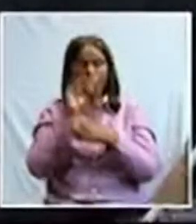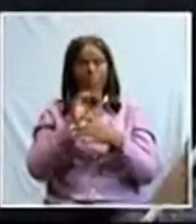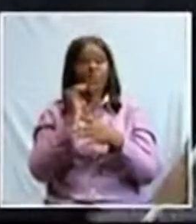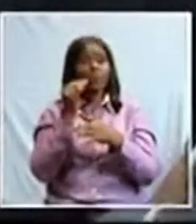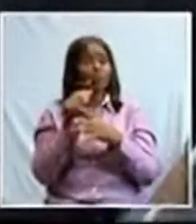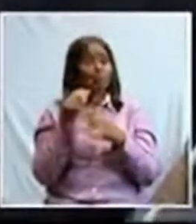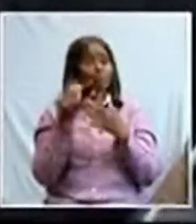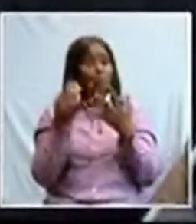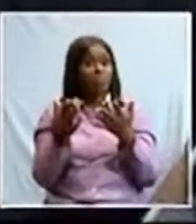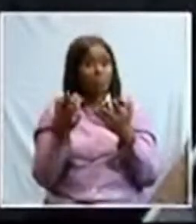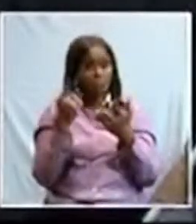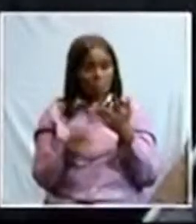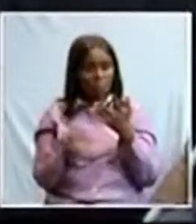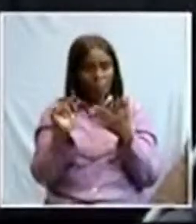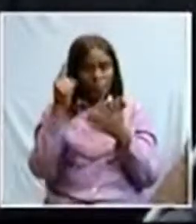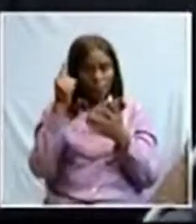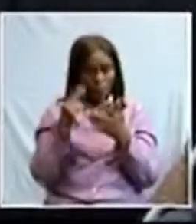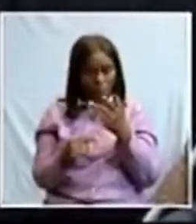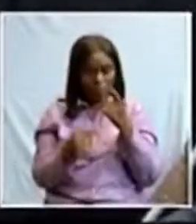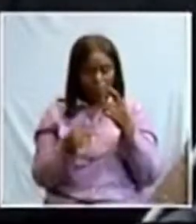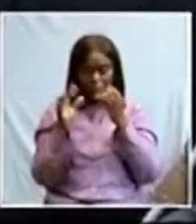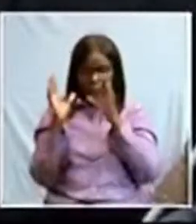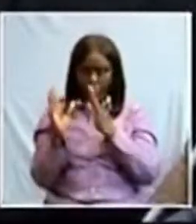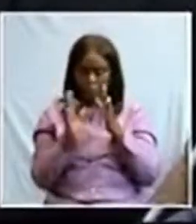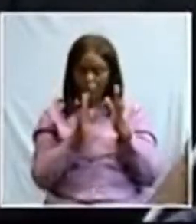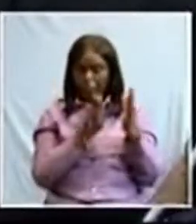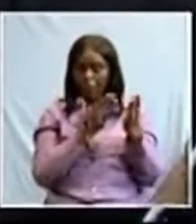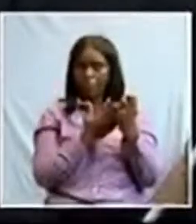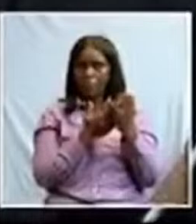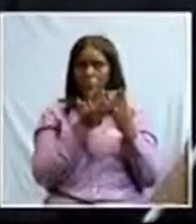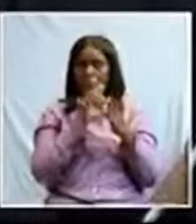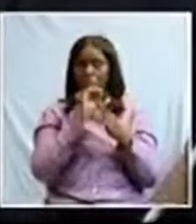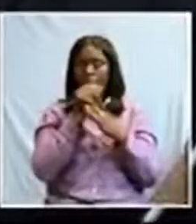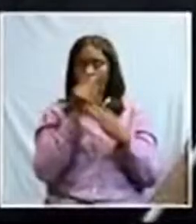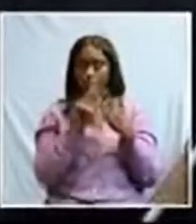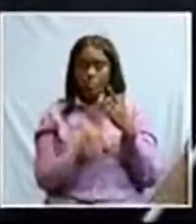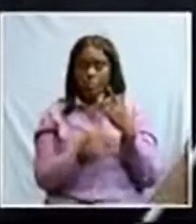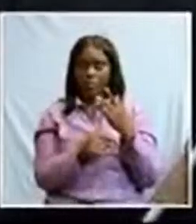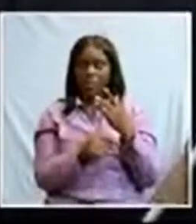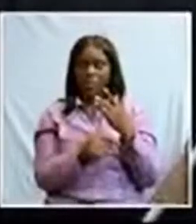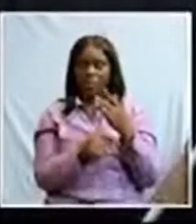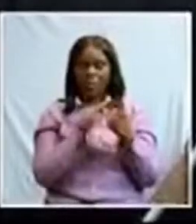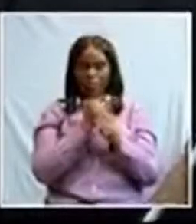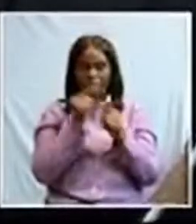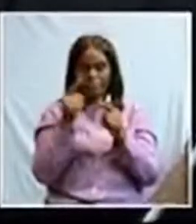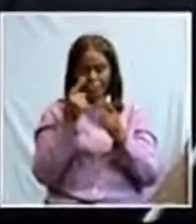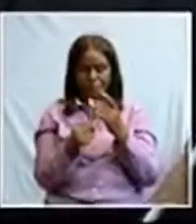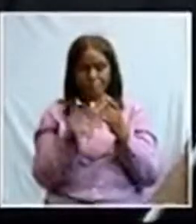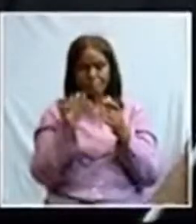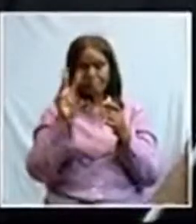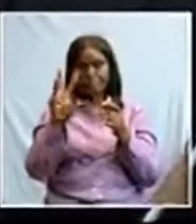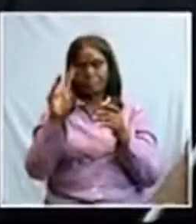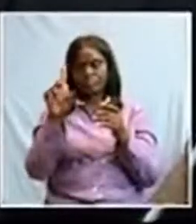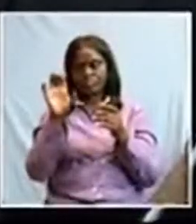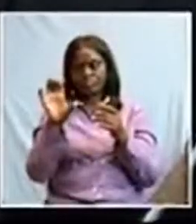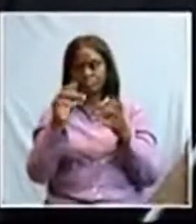or what comes first? Is it the design, or just the